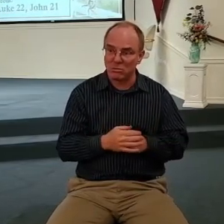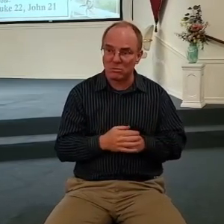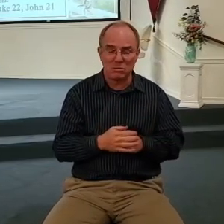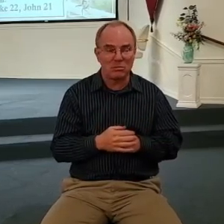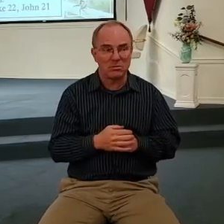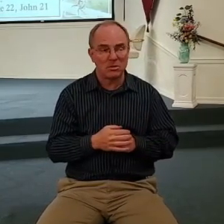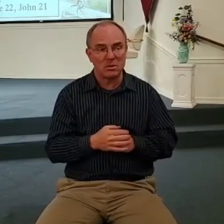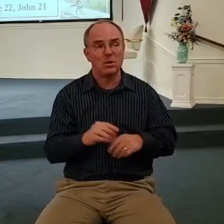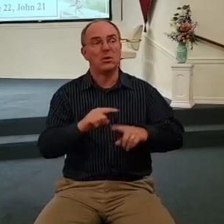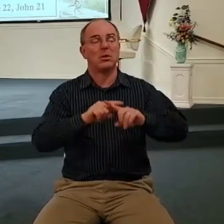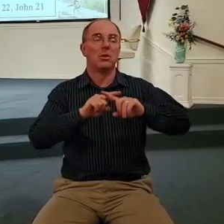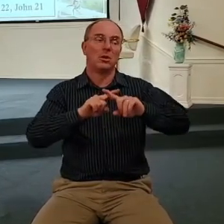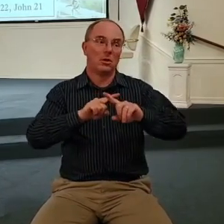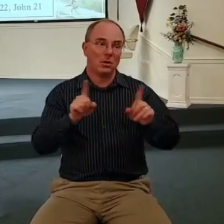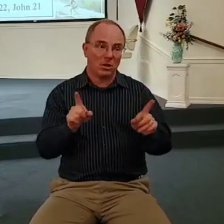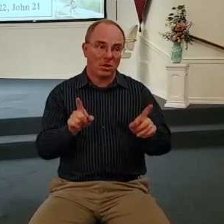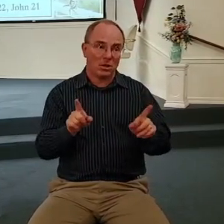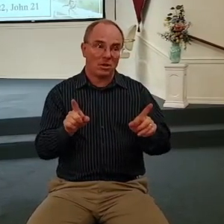But